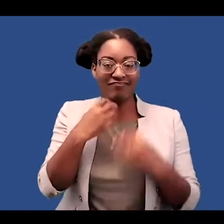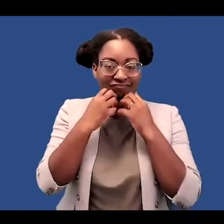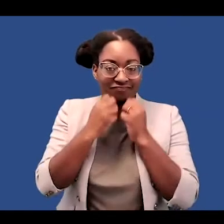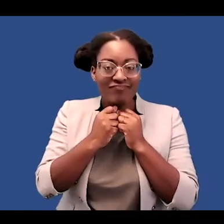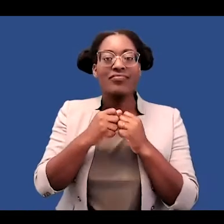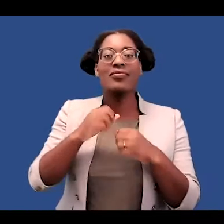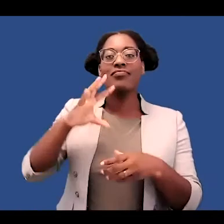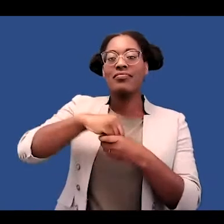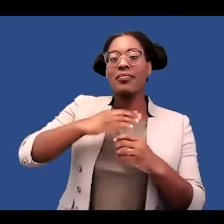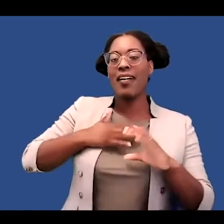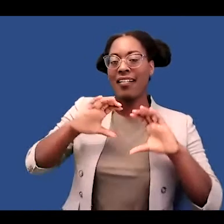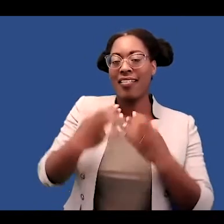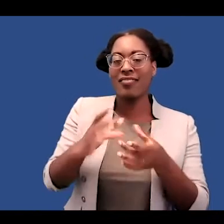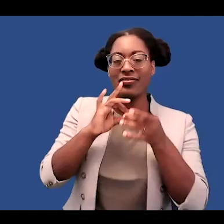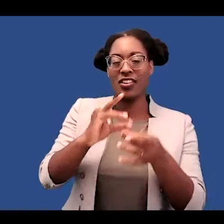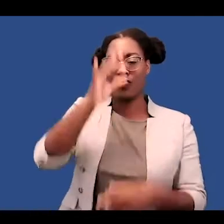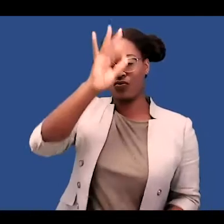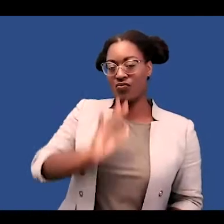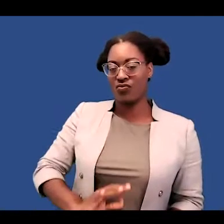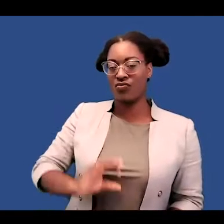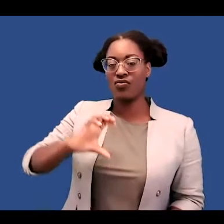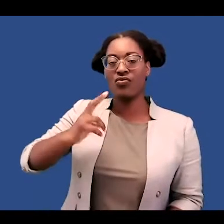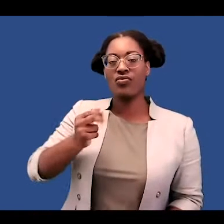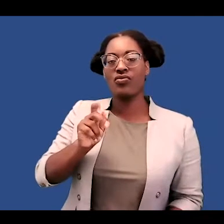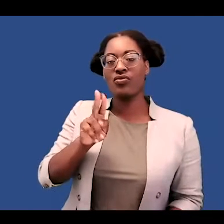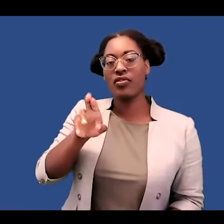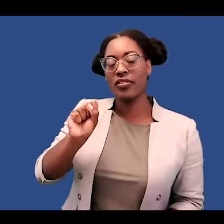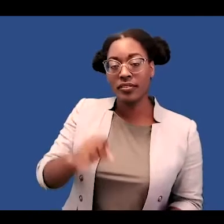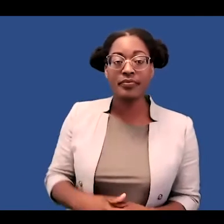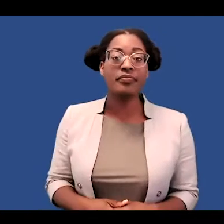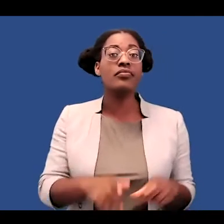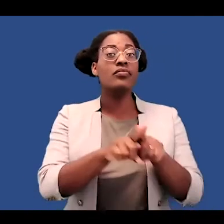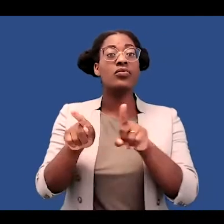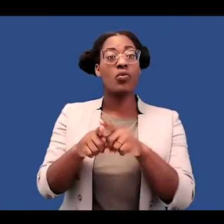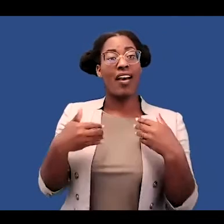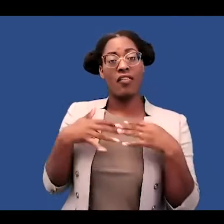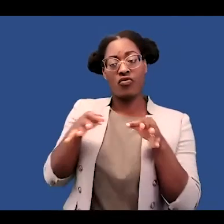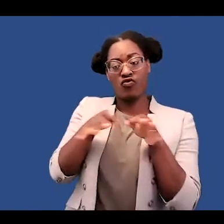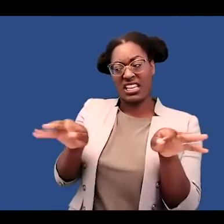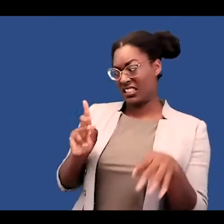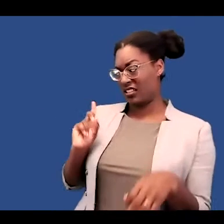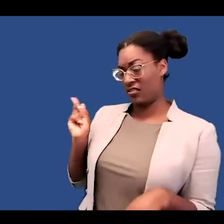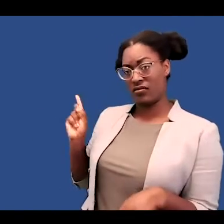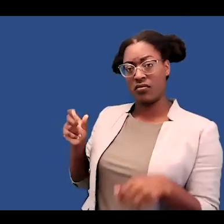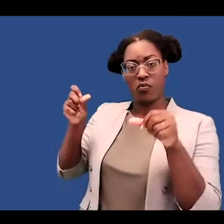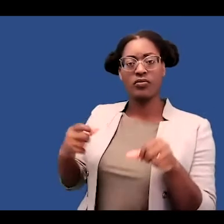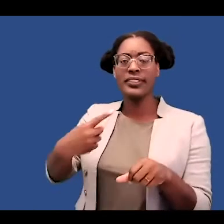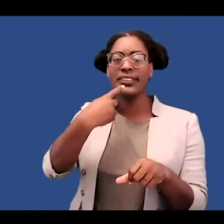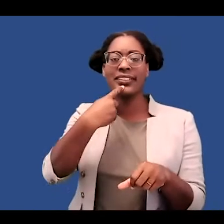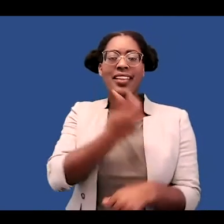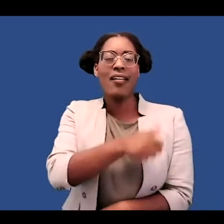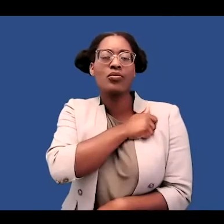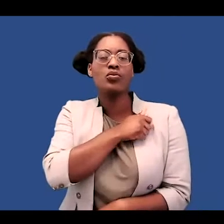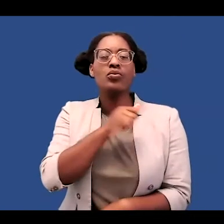everything. Another key component I like to push to my clients as we spin. Attitude is everything. If you're just now getting back to the hoop